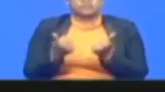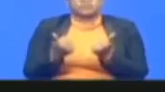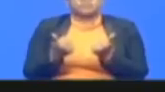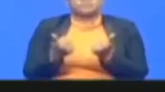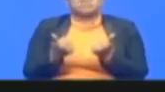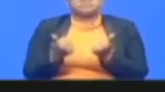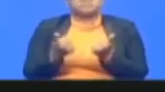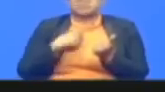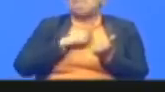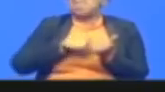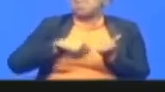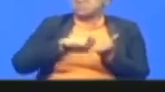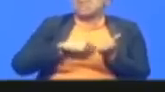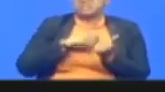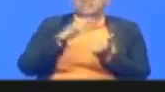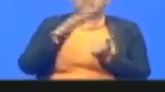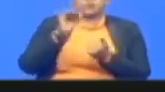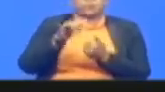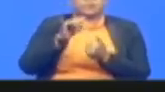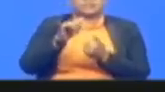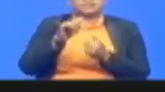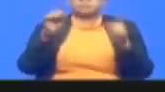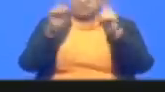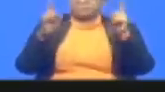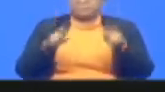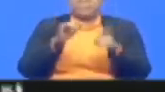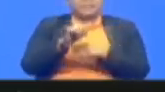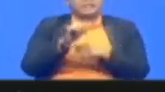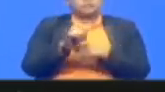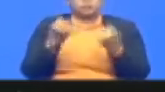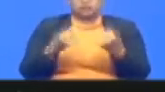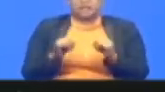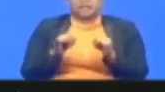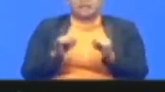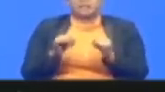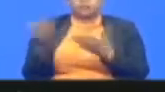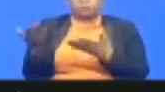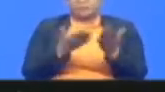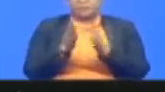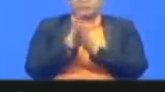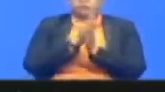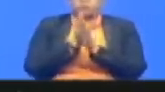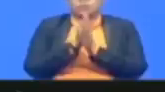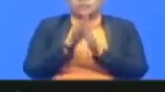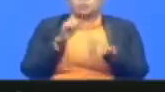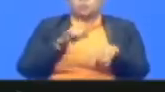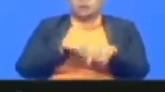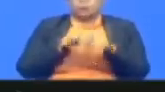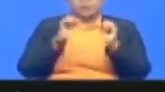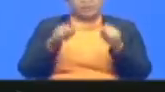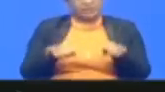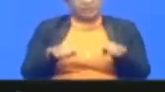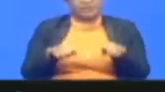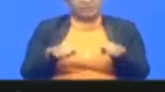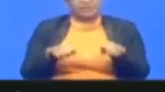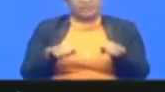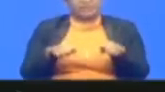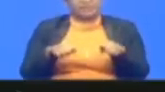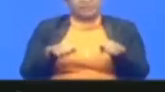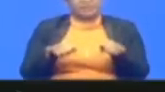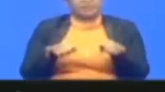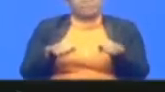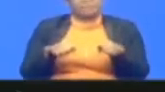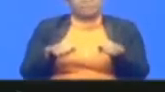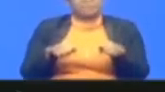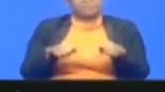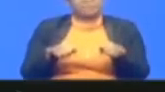Right, apologies for the picture frame in that shot. We will try bring you that story as and when we can. And it is, of course, something that we will